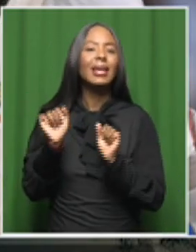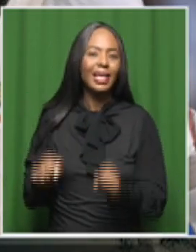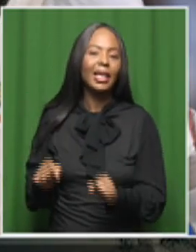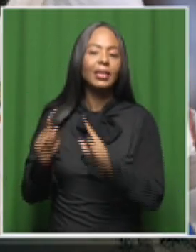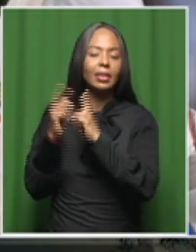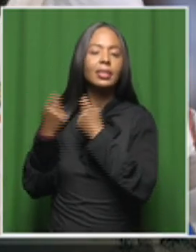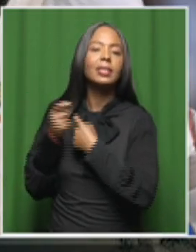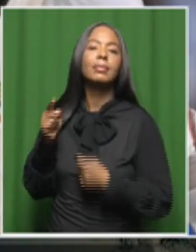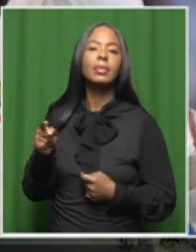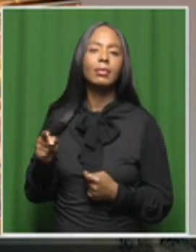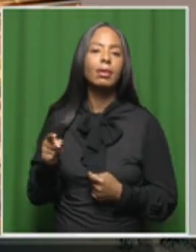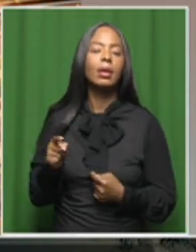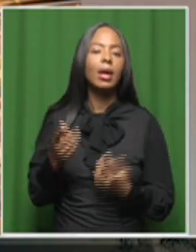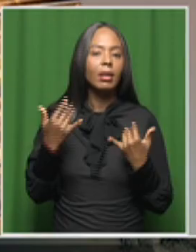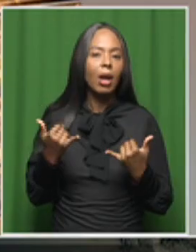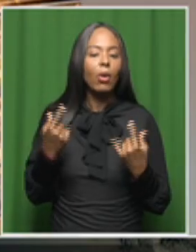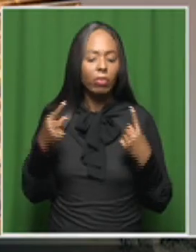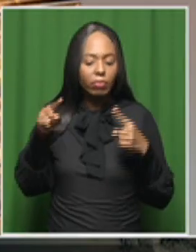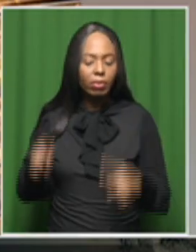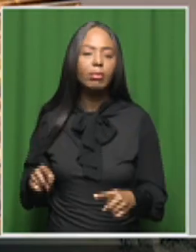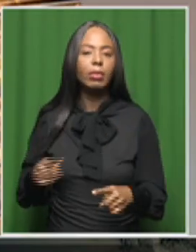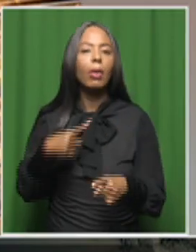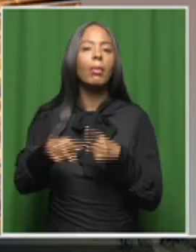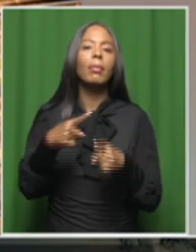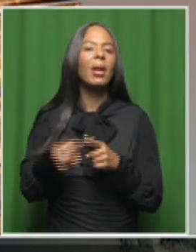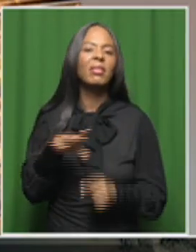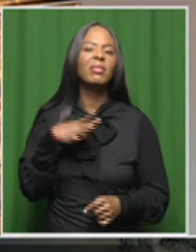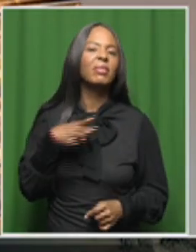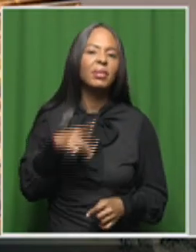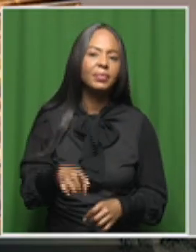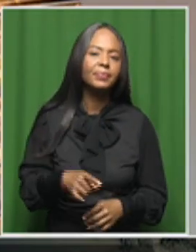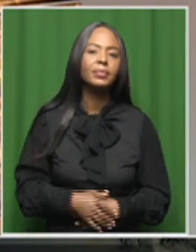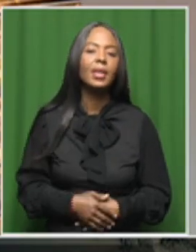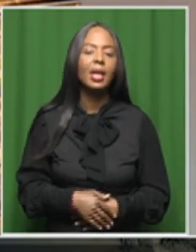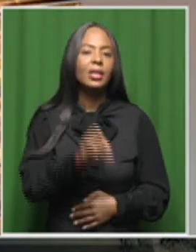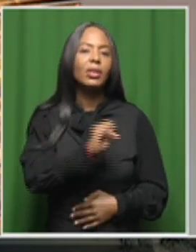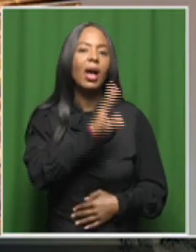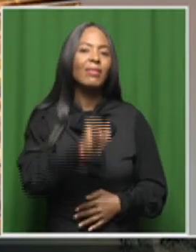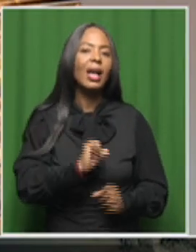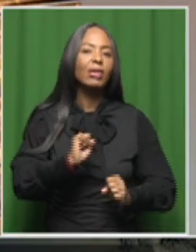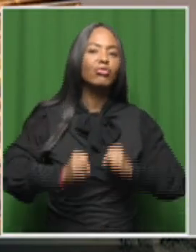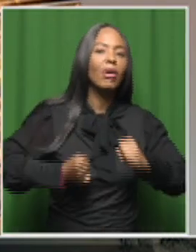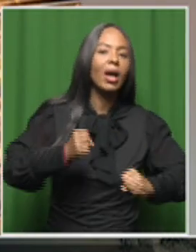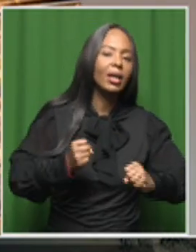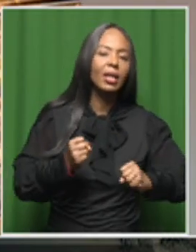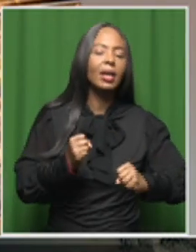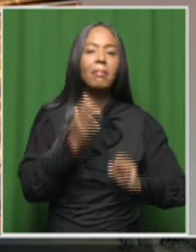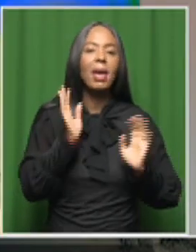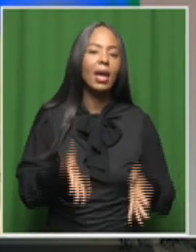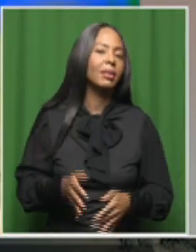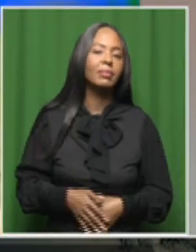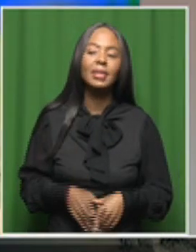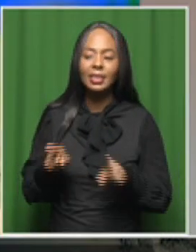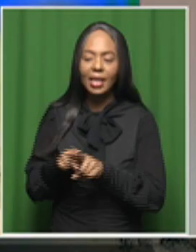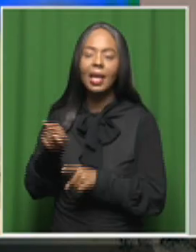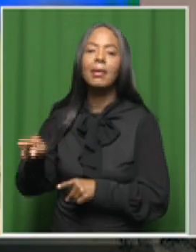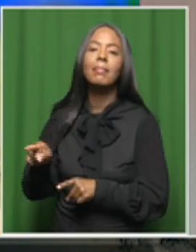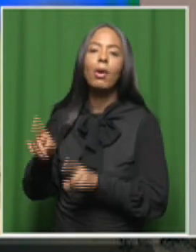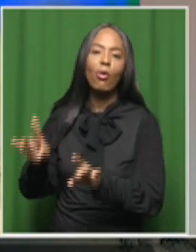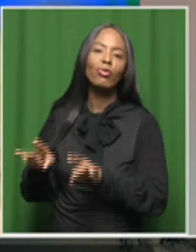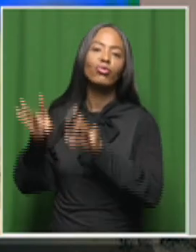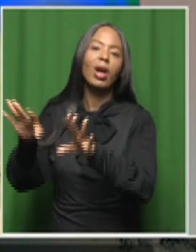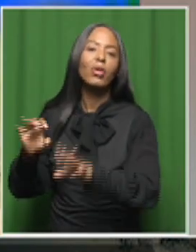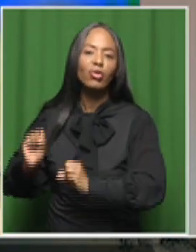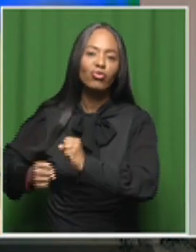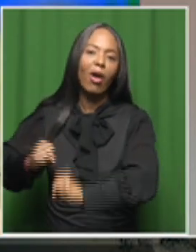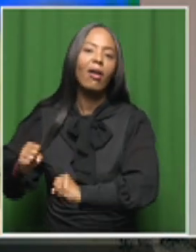again, I think, from a batting perspective, it's not just South Africa that's been struggling. I think both sides has been struggling on that surface. But again,